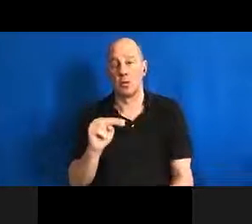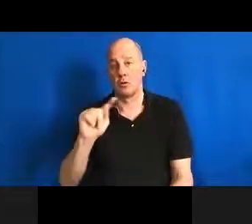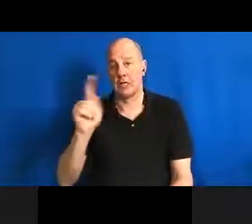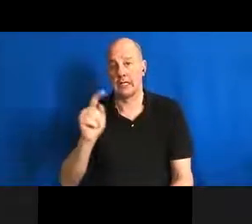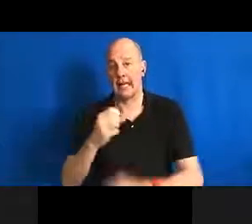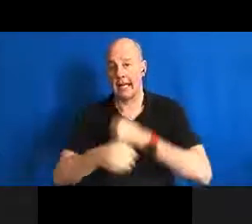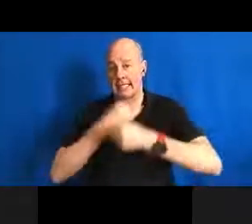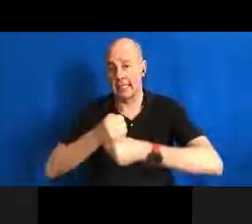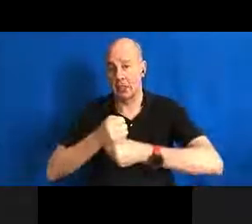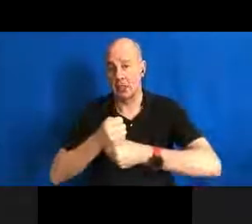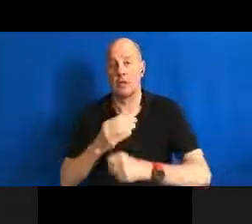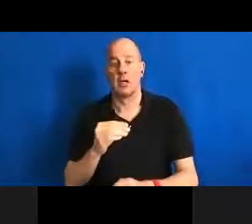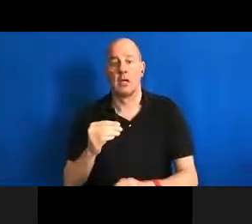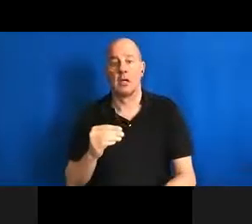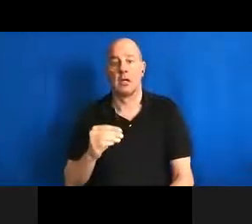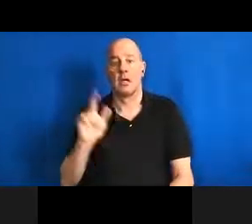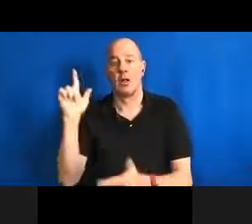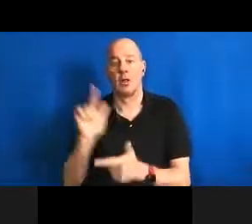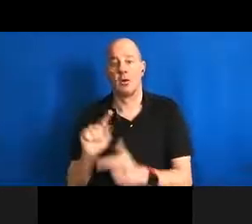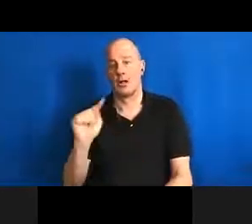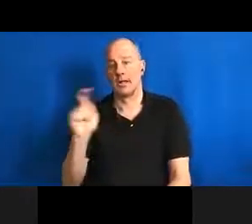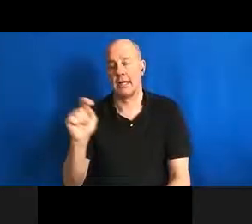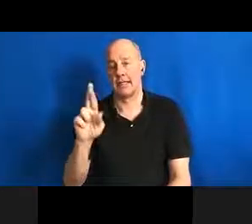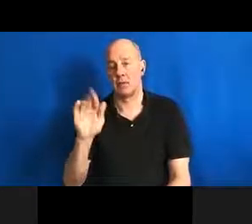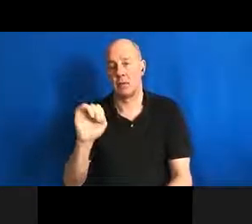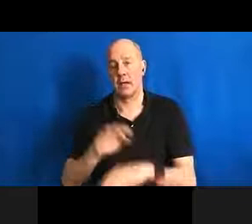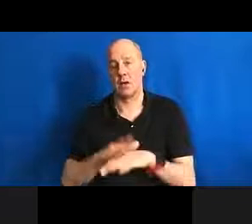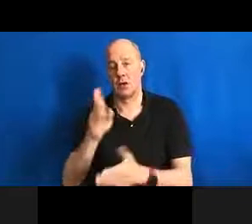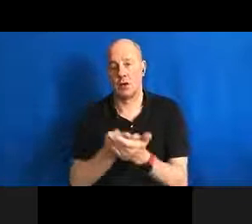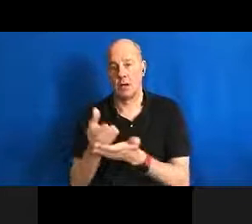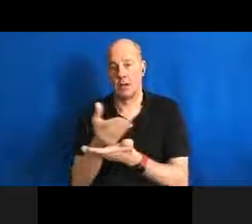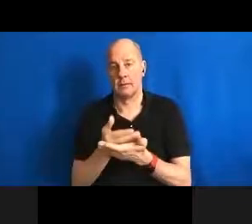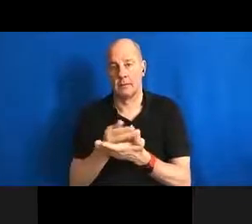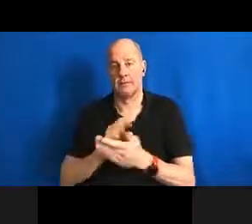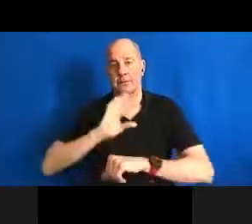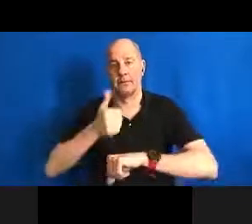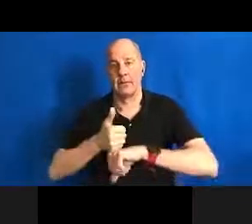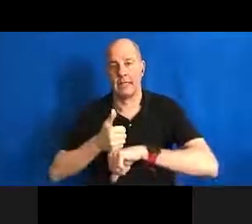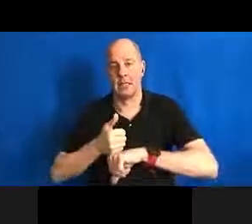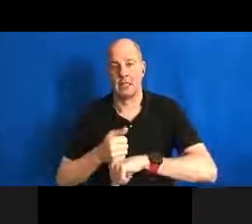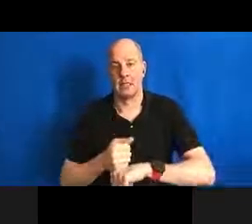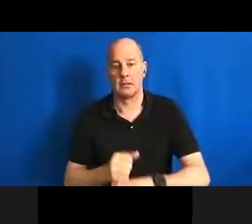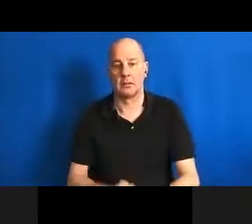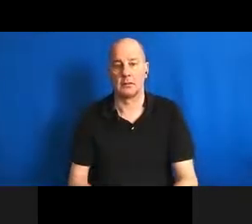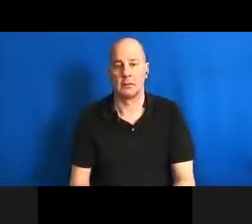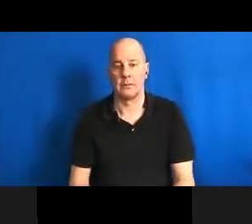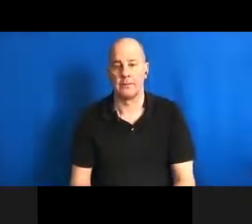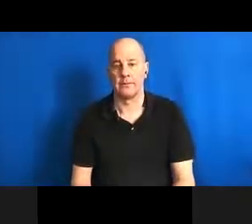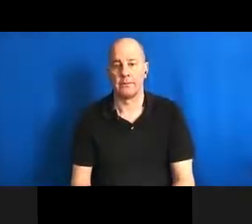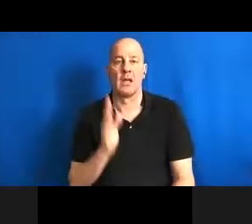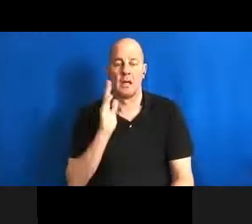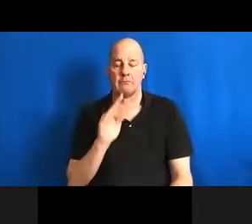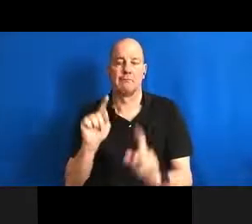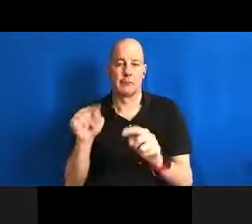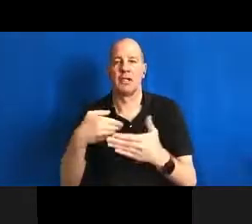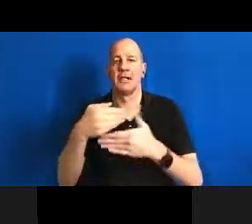and lower tax rates on your income based on well, we'll go to the next slide because it'll